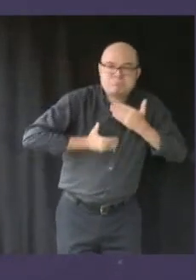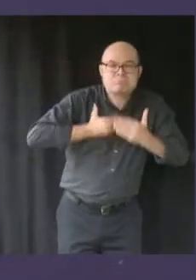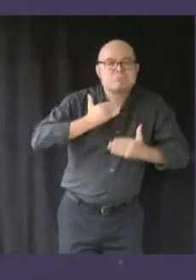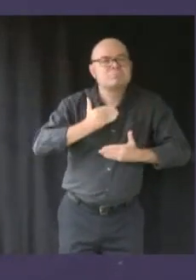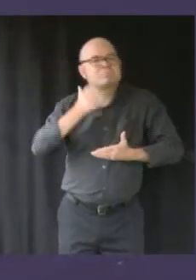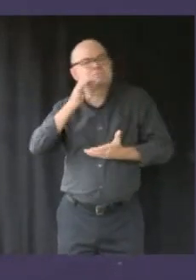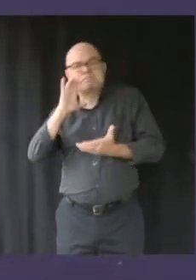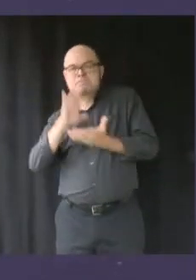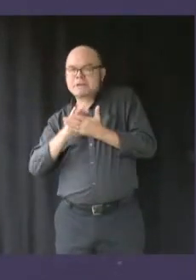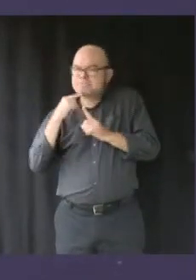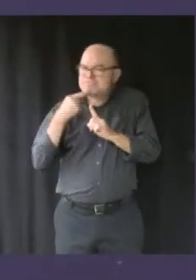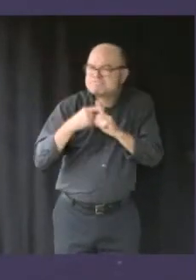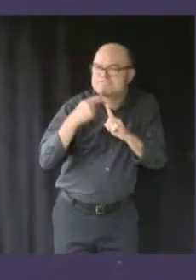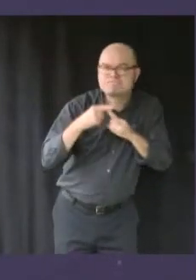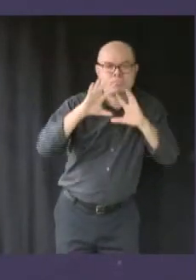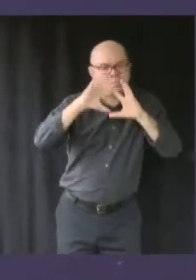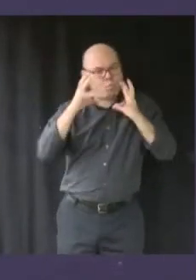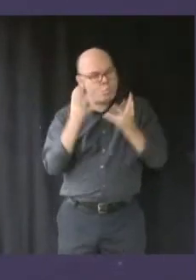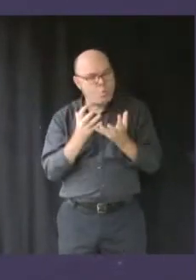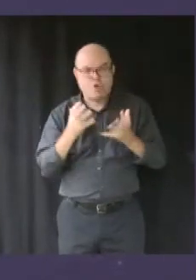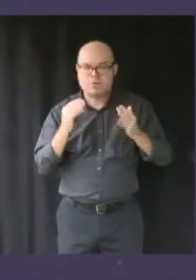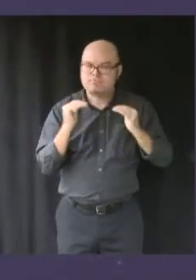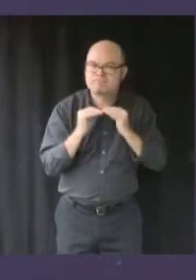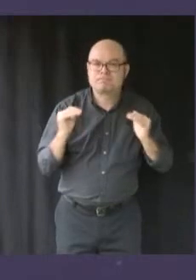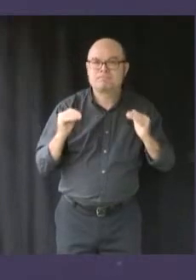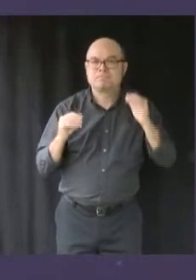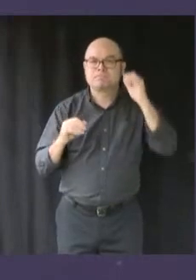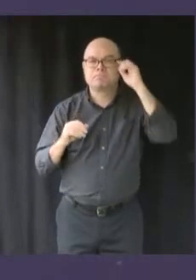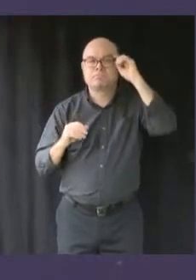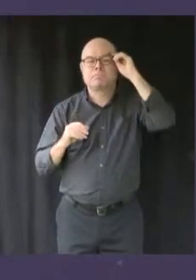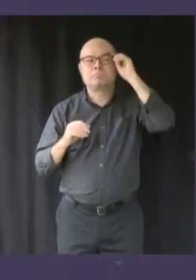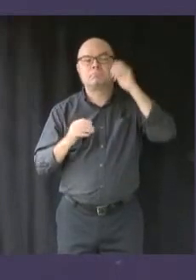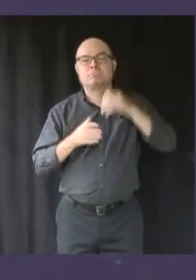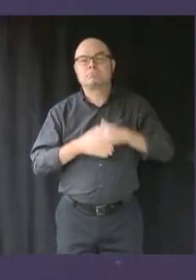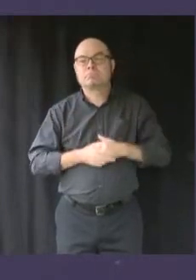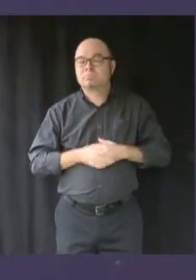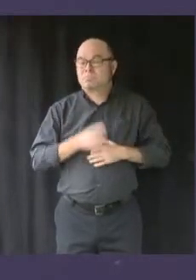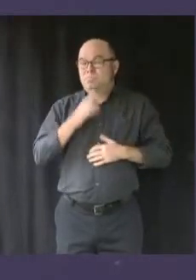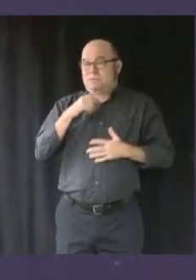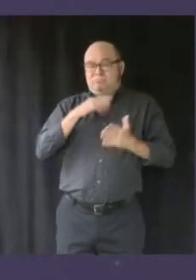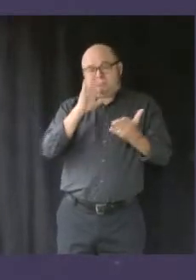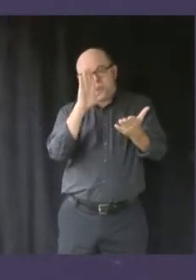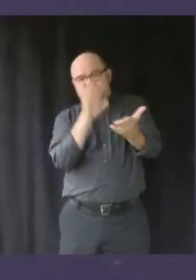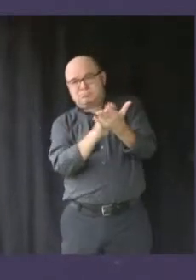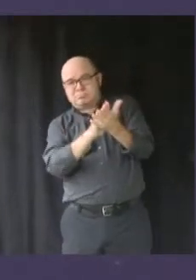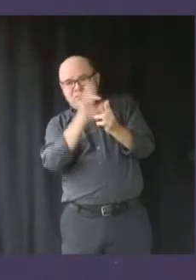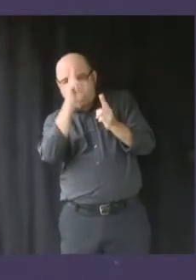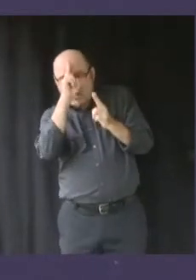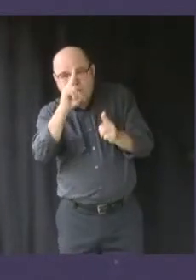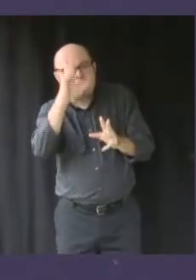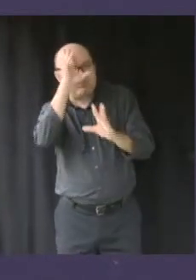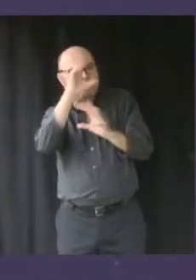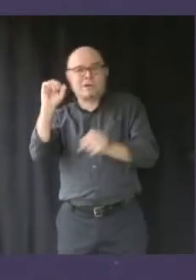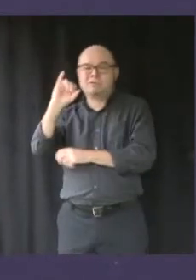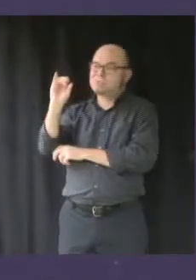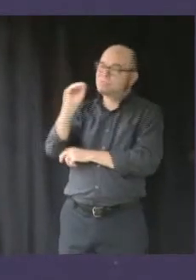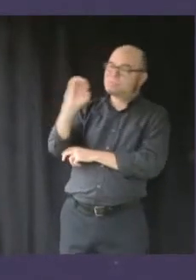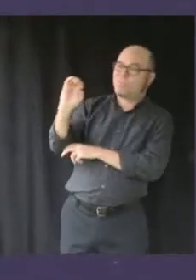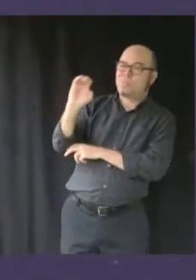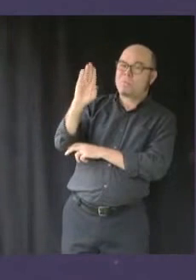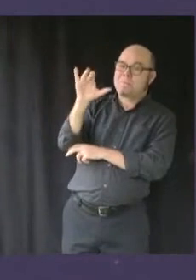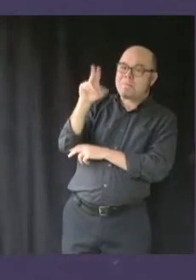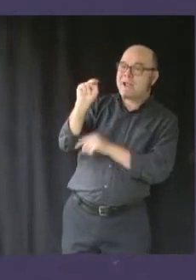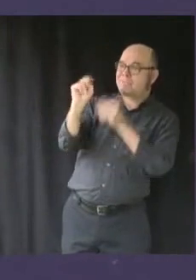We praise and honor our President, Joe Biden, as the leader of the free